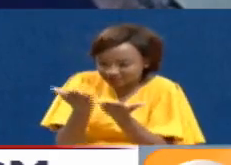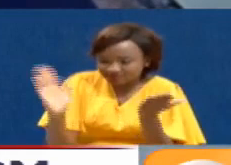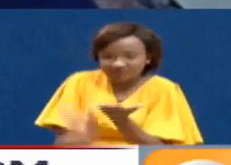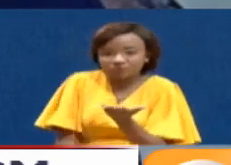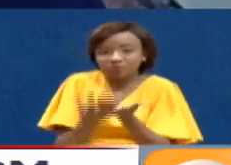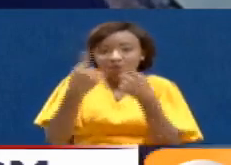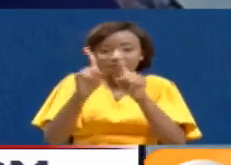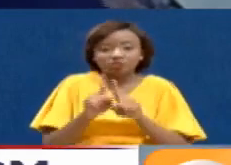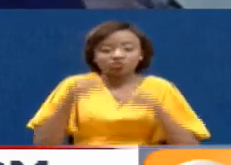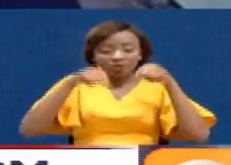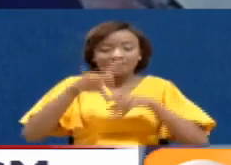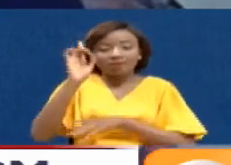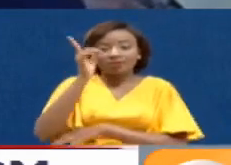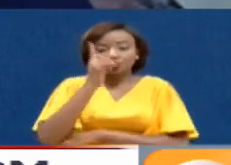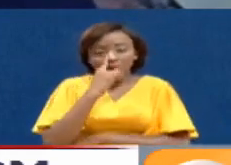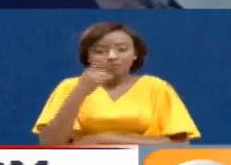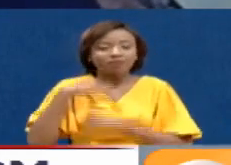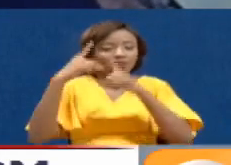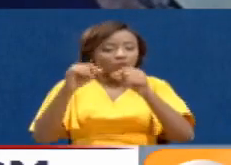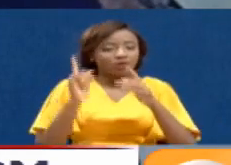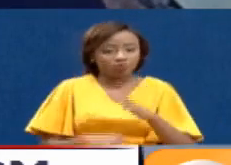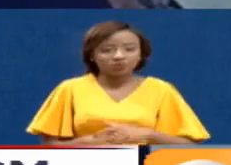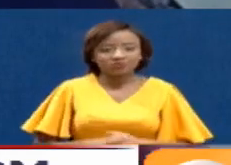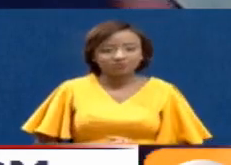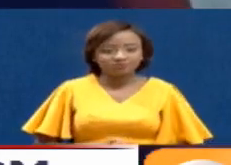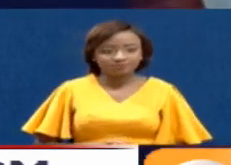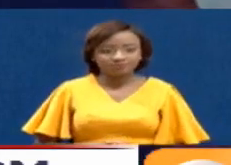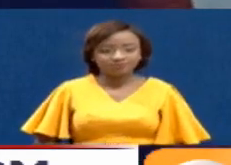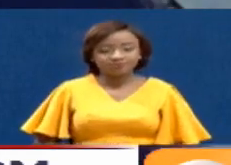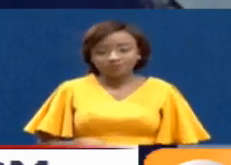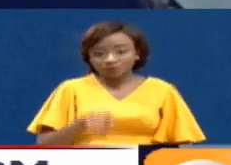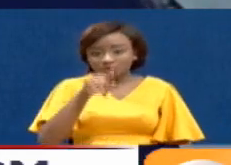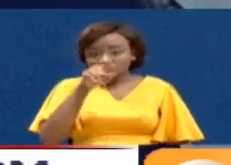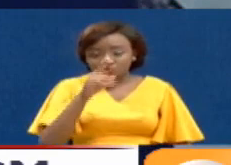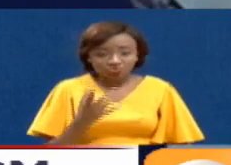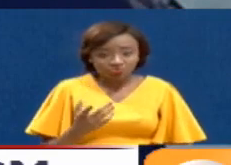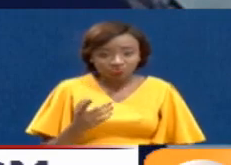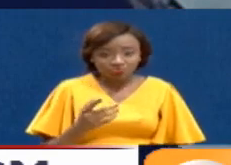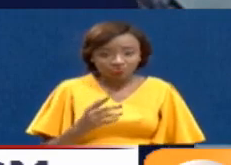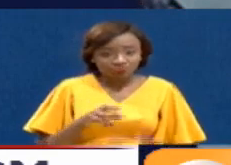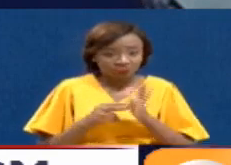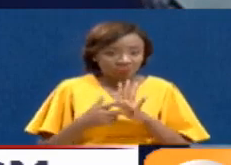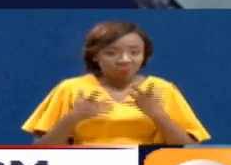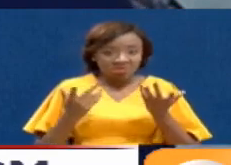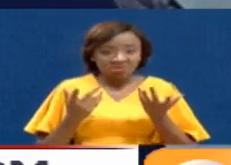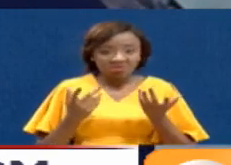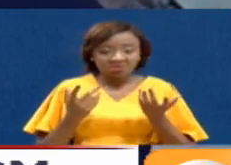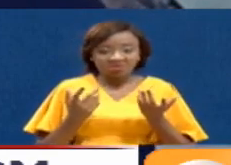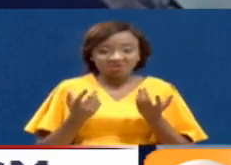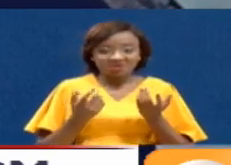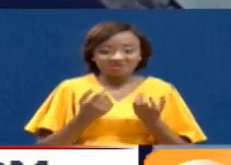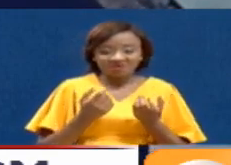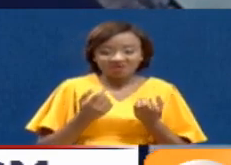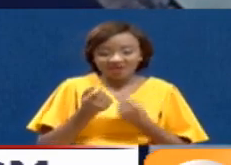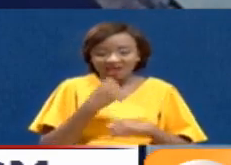at home, and this is my main message to Kenyans, you are not inventing anything by having difficulties right